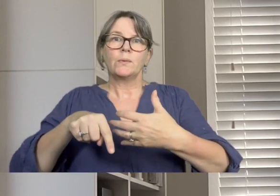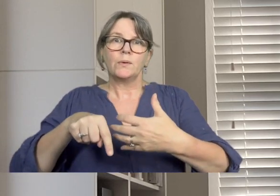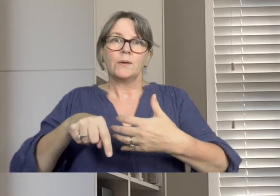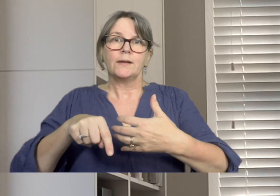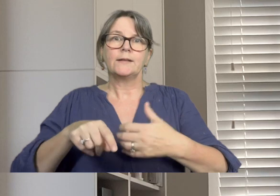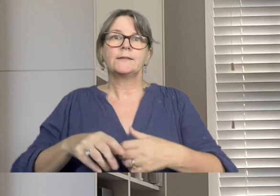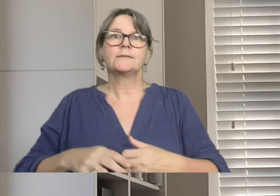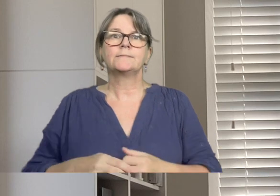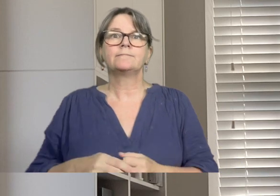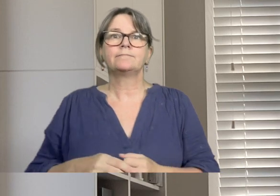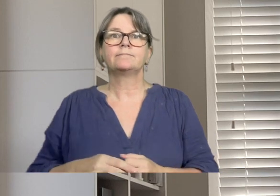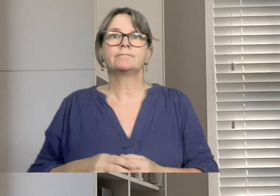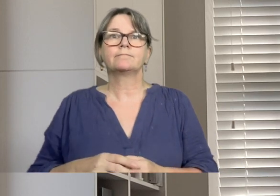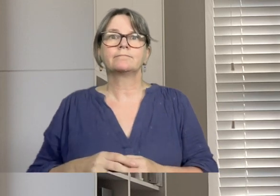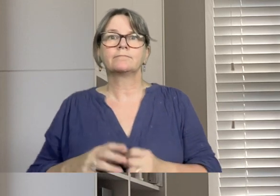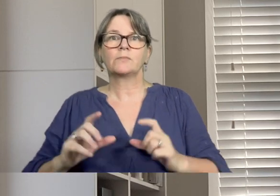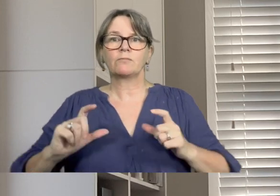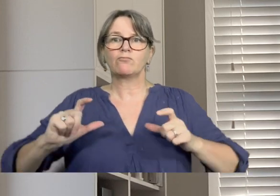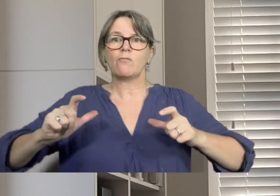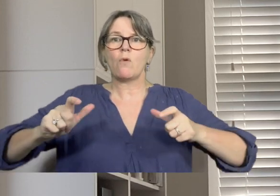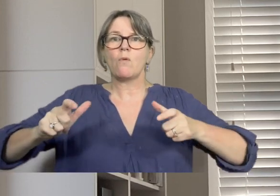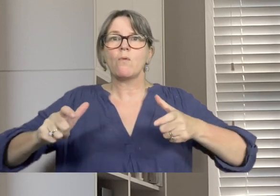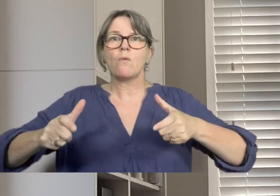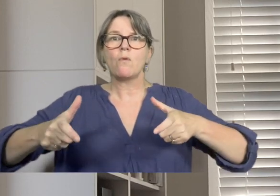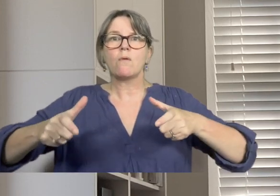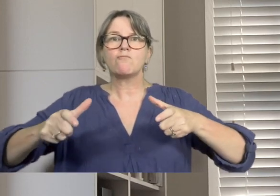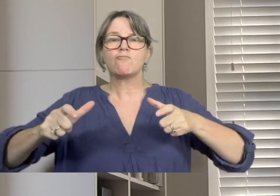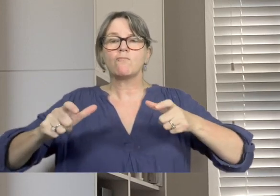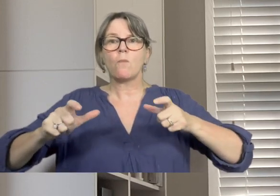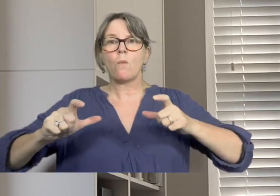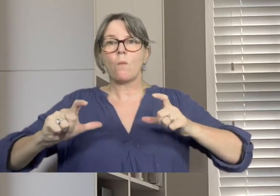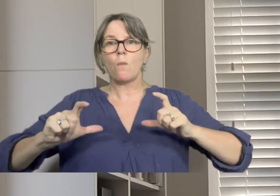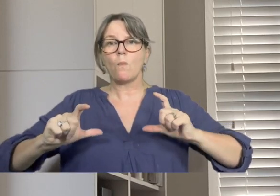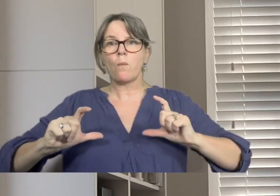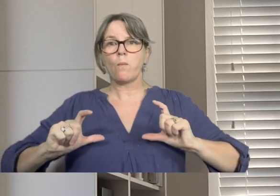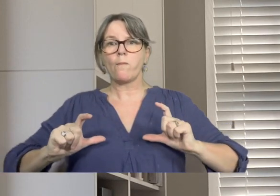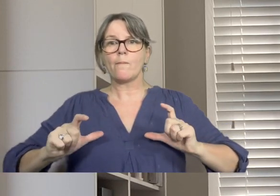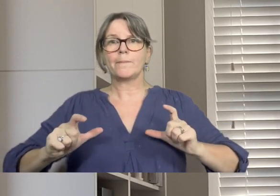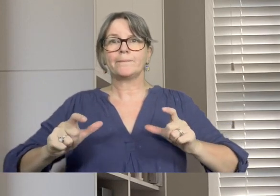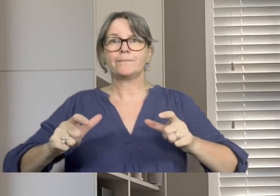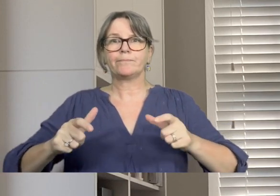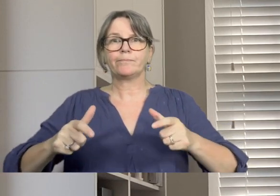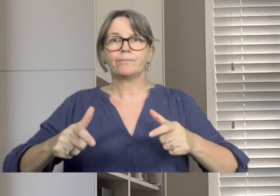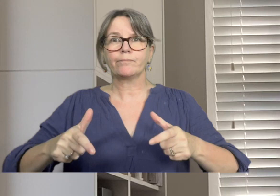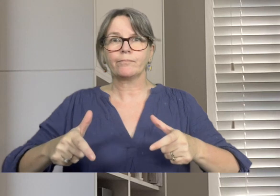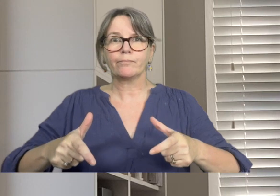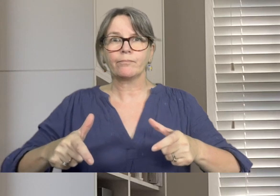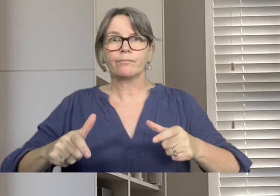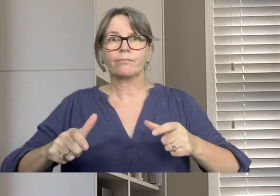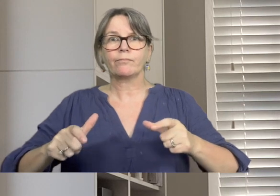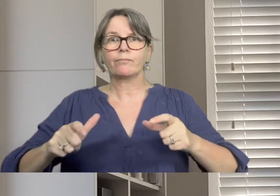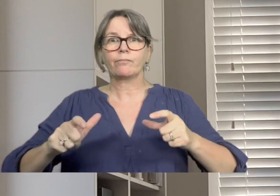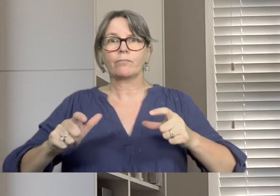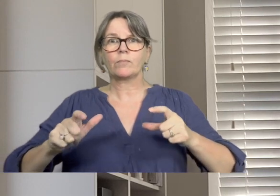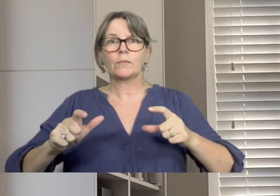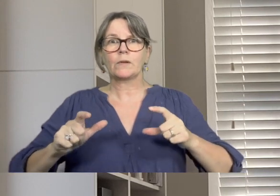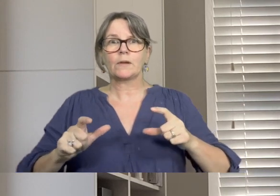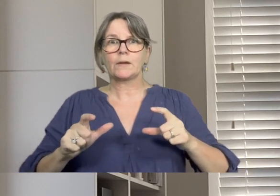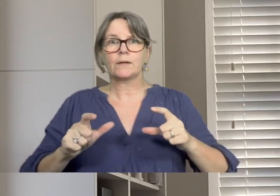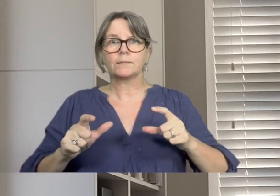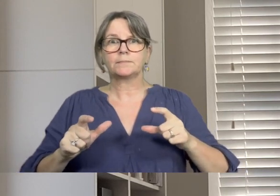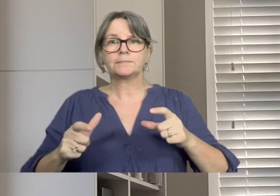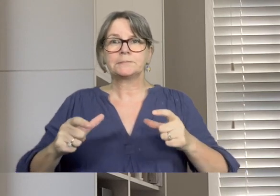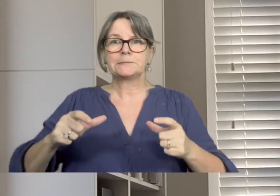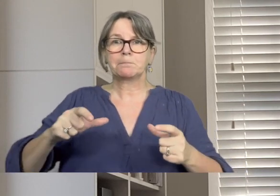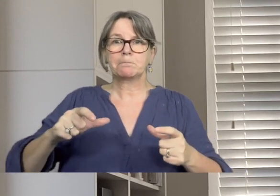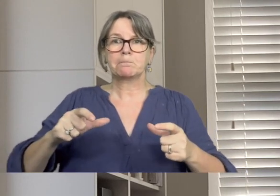into the mat. We take a breath in and roll away. And then as we breathe out, we're rolling back up